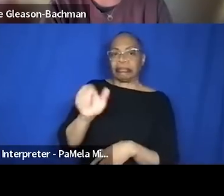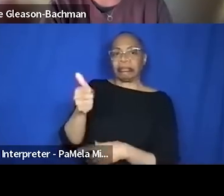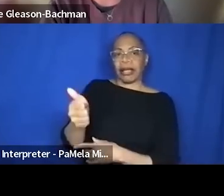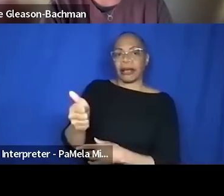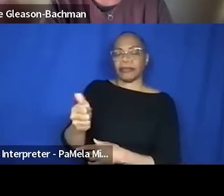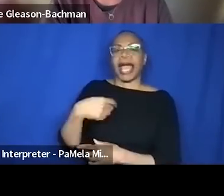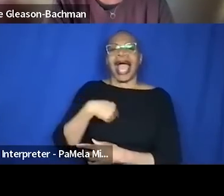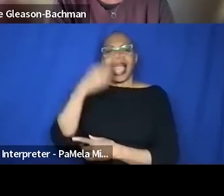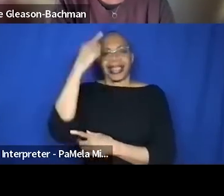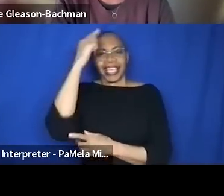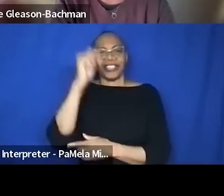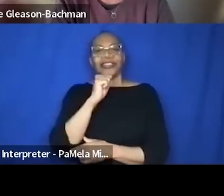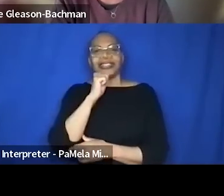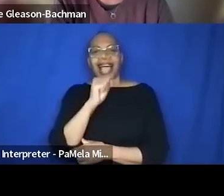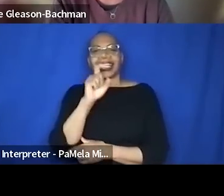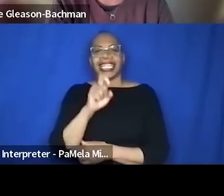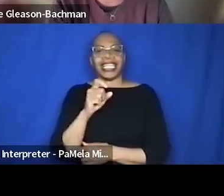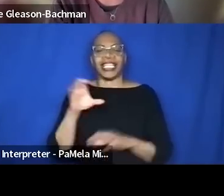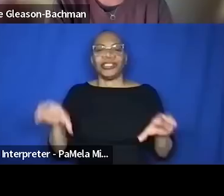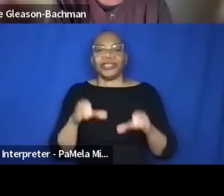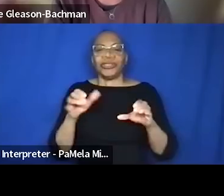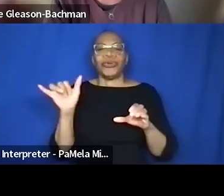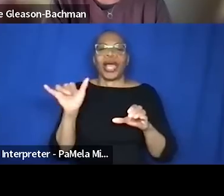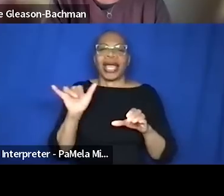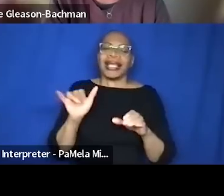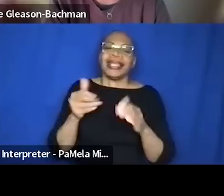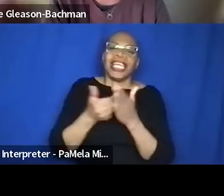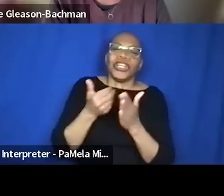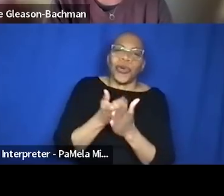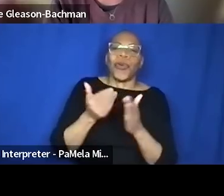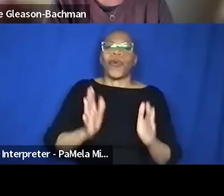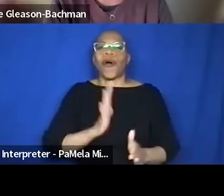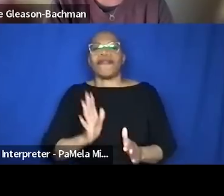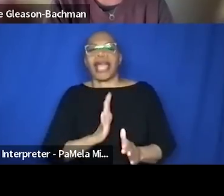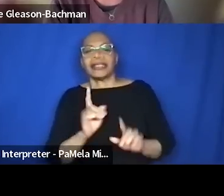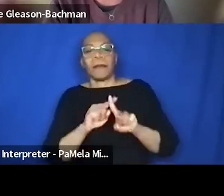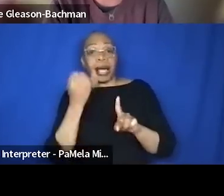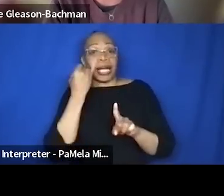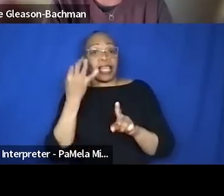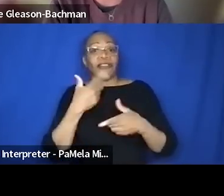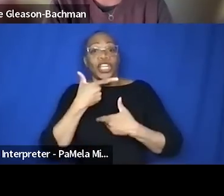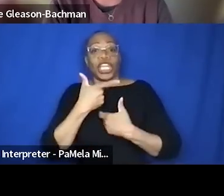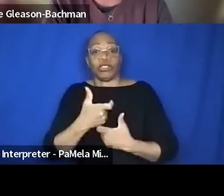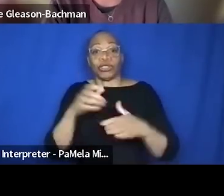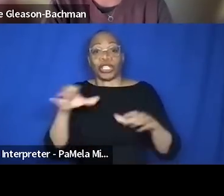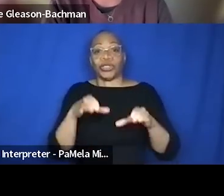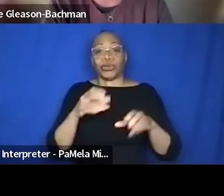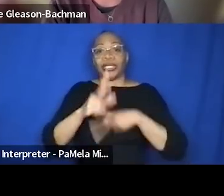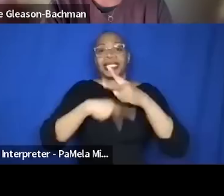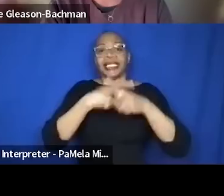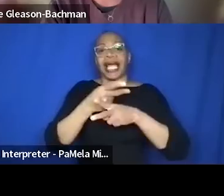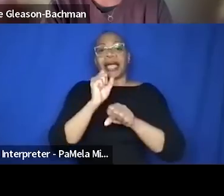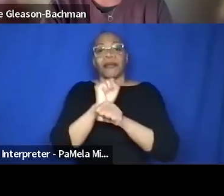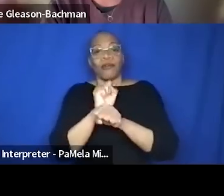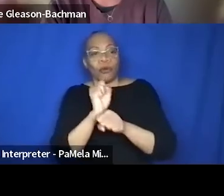have to recreate the wheel. If you're interested in doing this and getting it off the ground and figuring out the budget and the